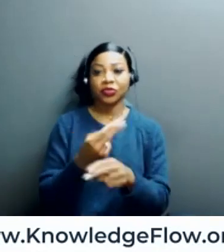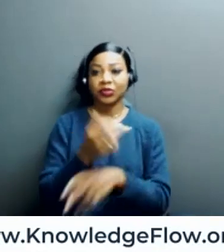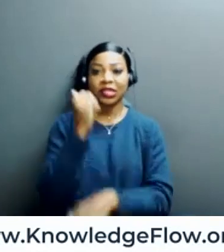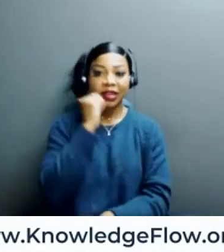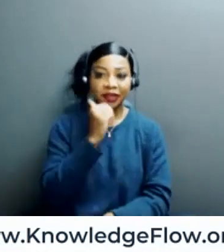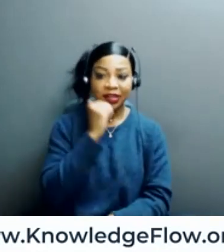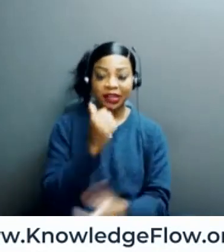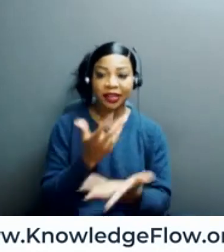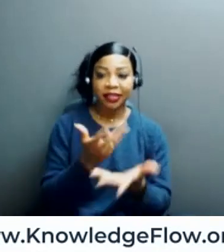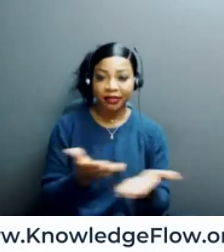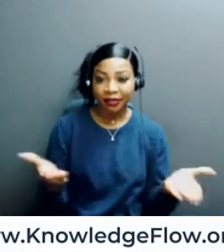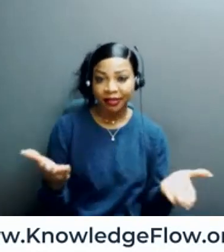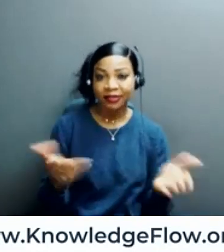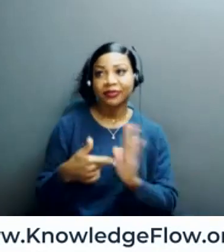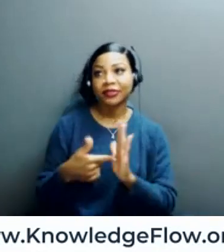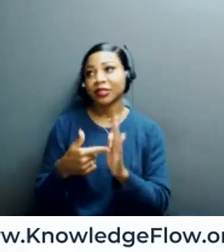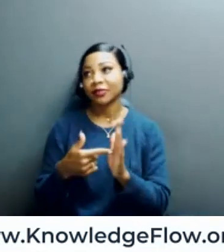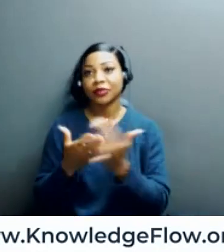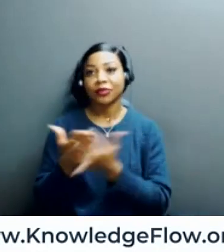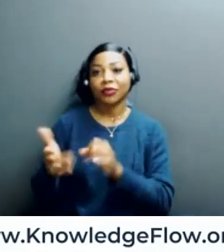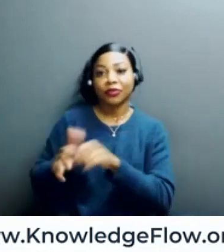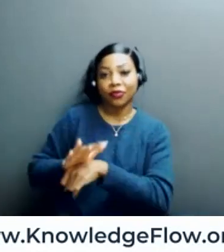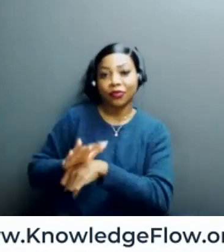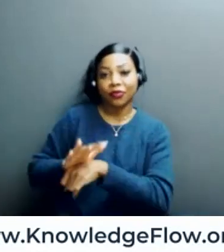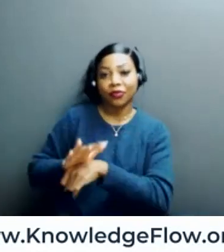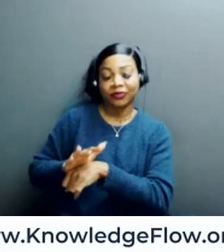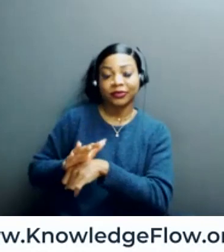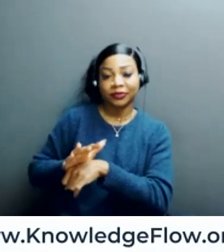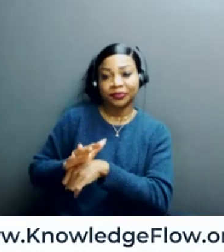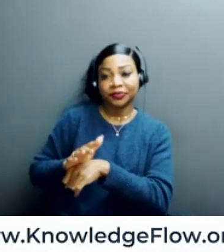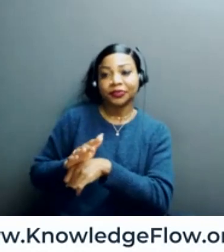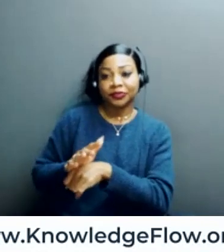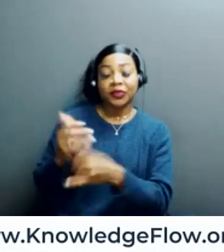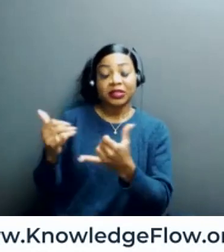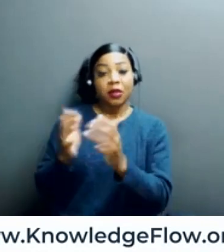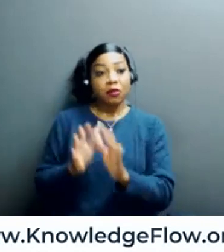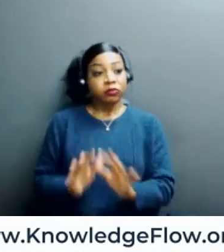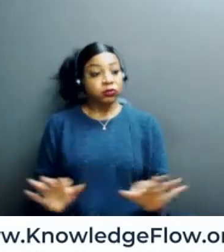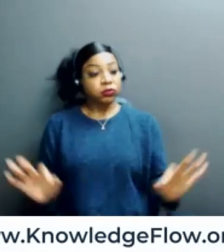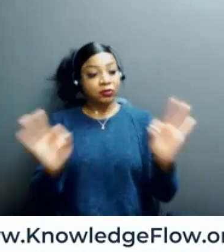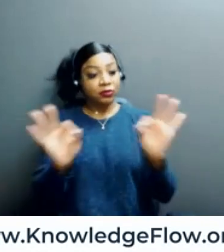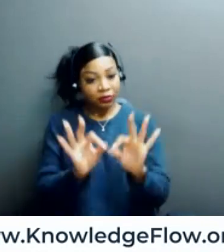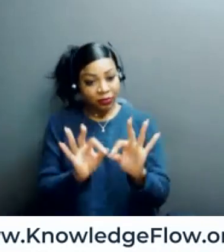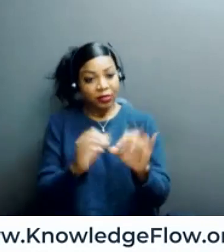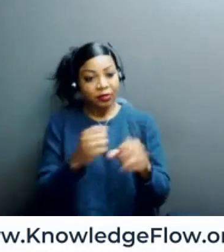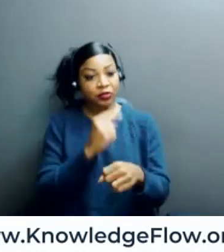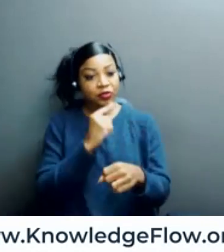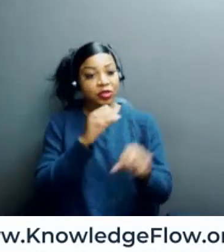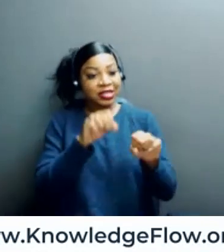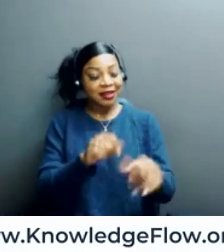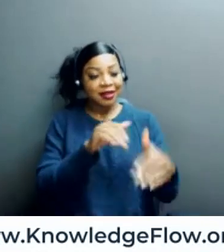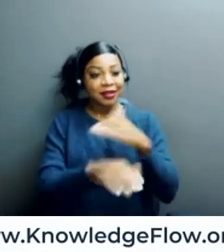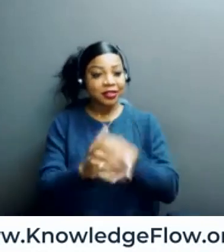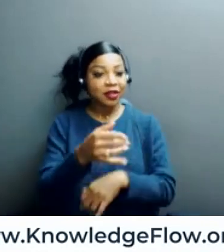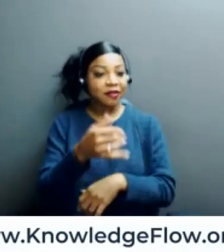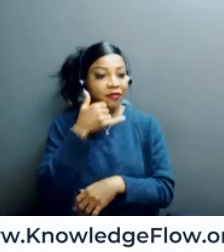Things particularly during the pandemic um so it's becoming crucial to have access to a phone